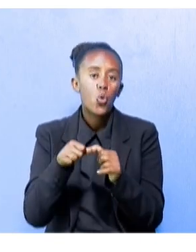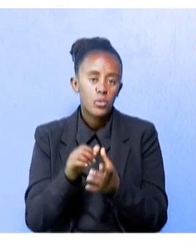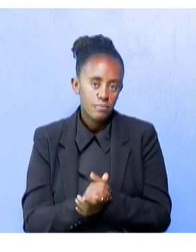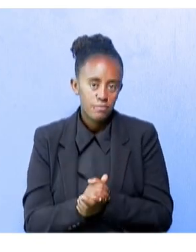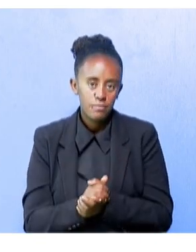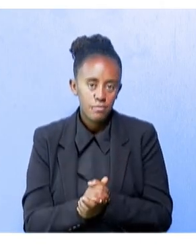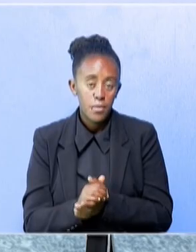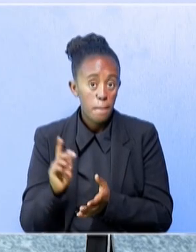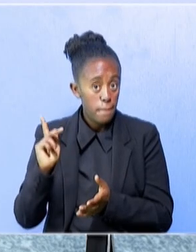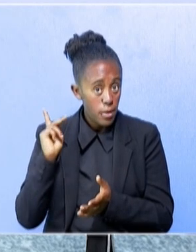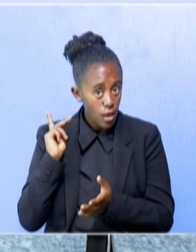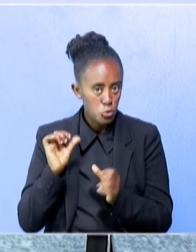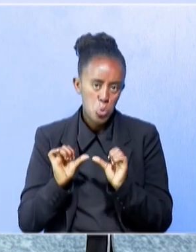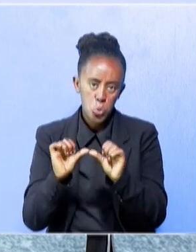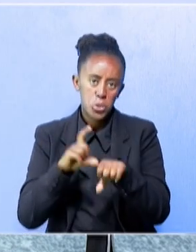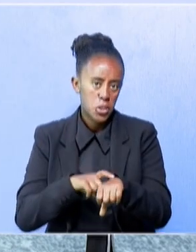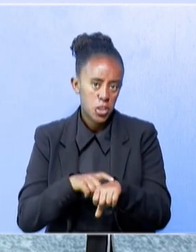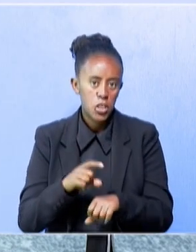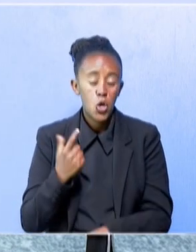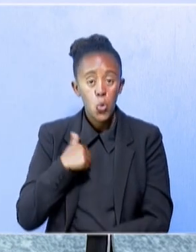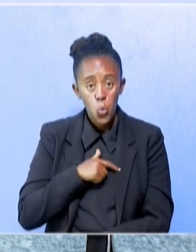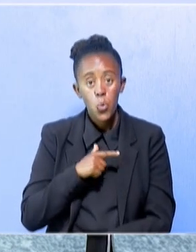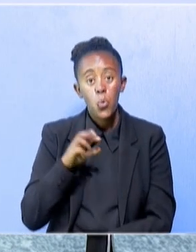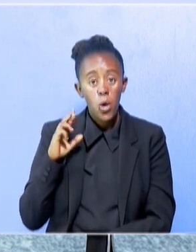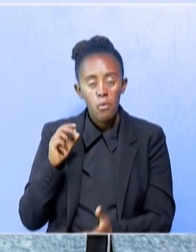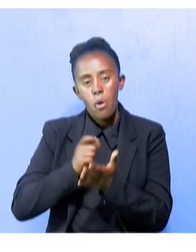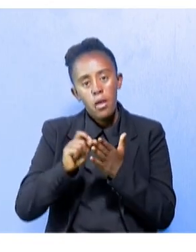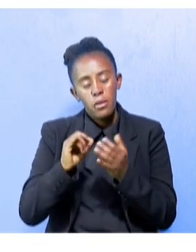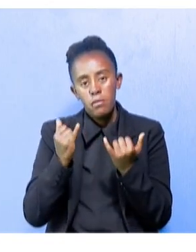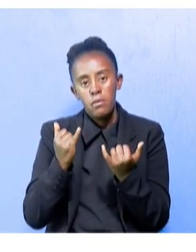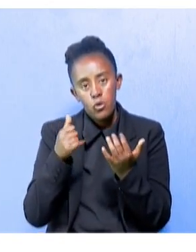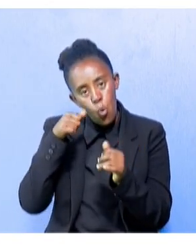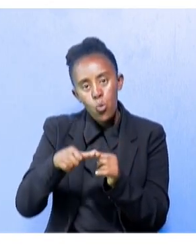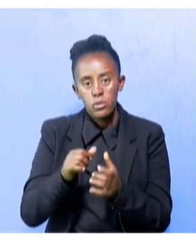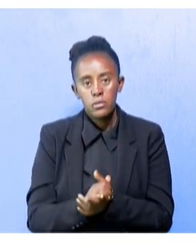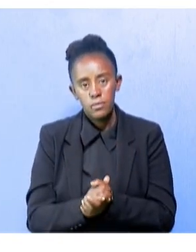Past continuous tense. We were writing a note.